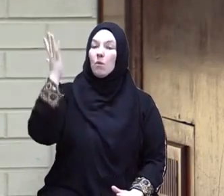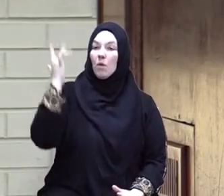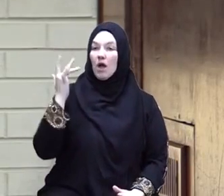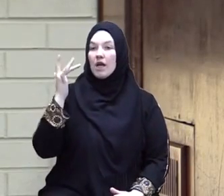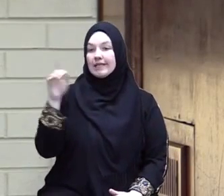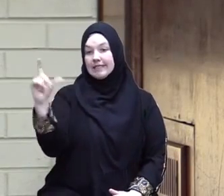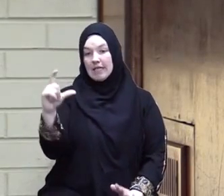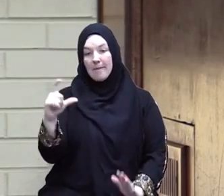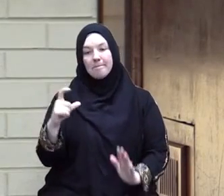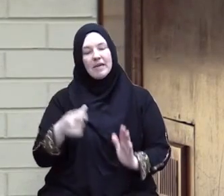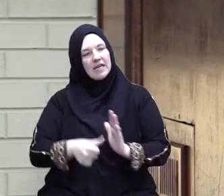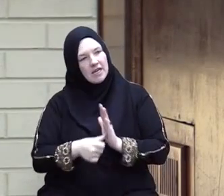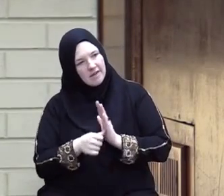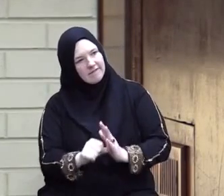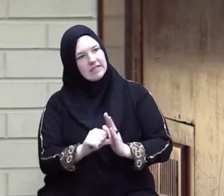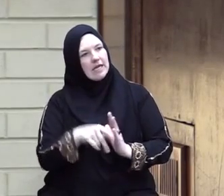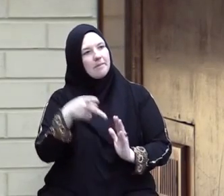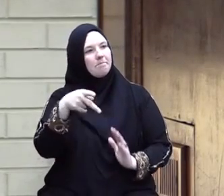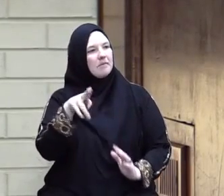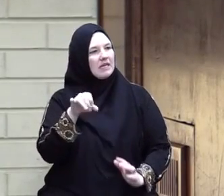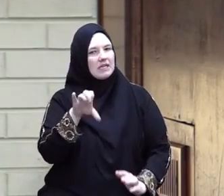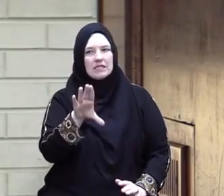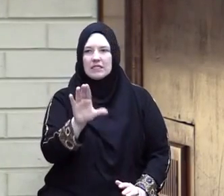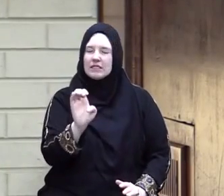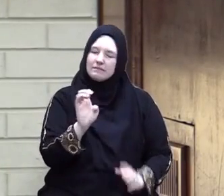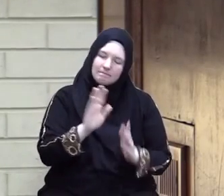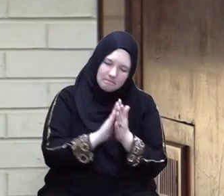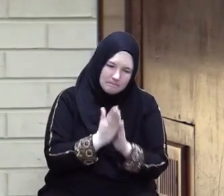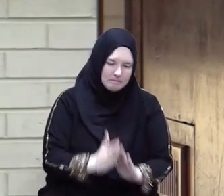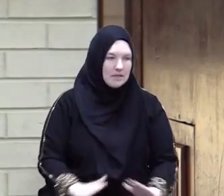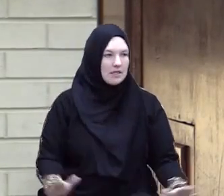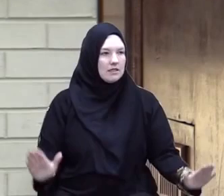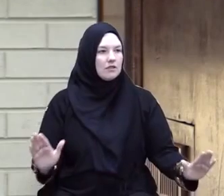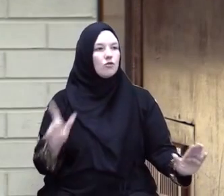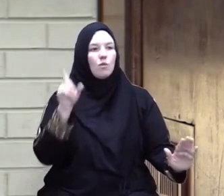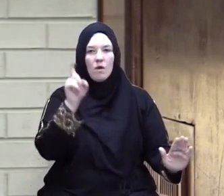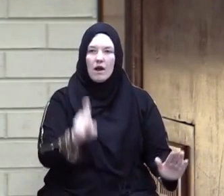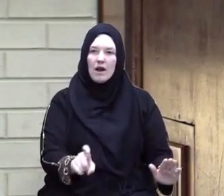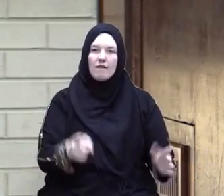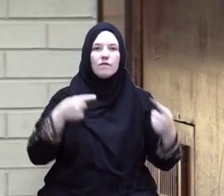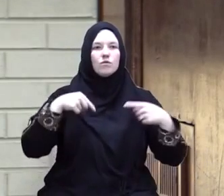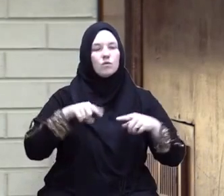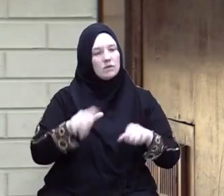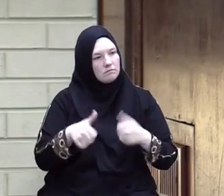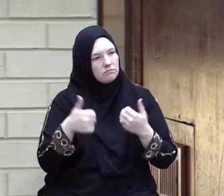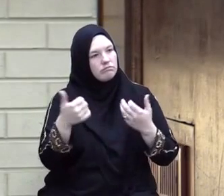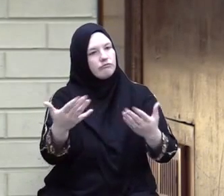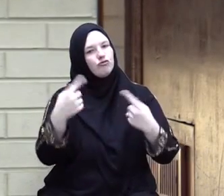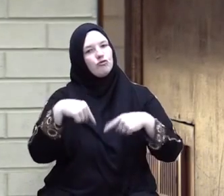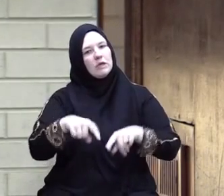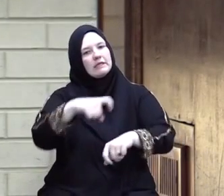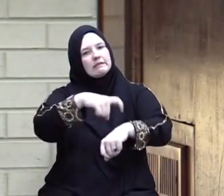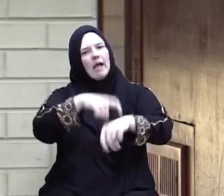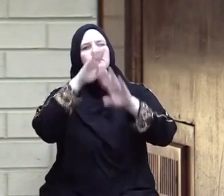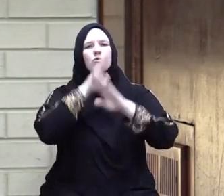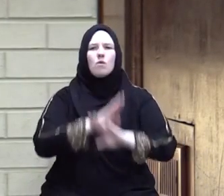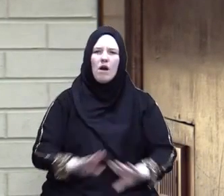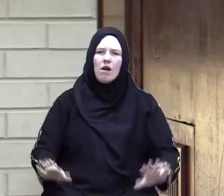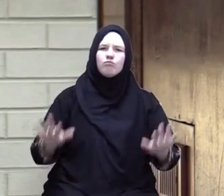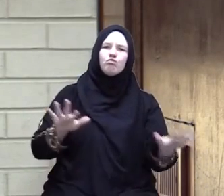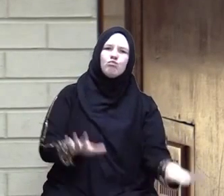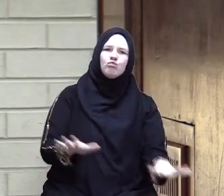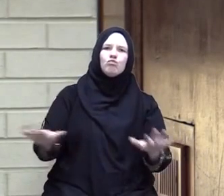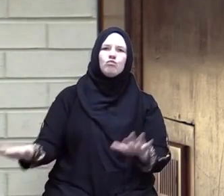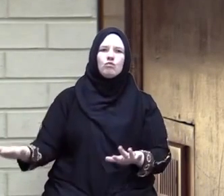peace before, during, and after you deliver the message. And this is how a Muslim should always